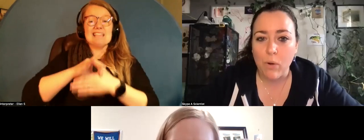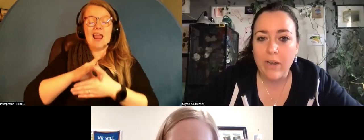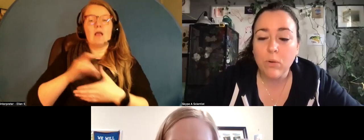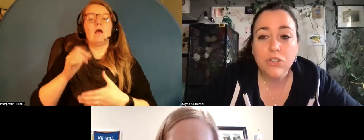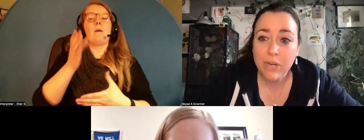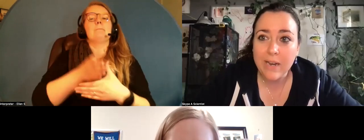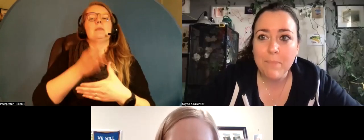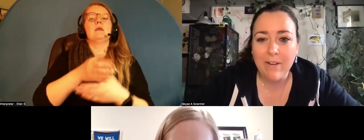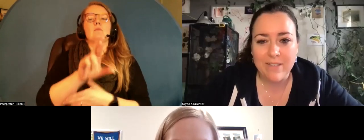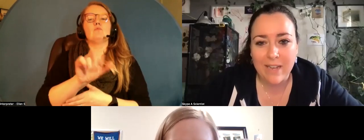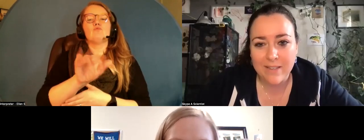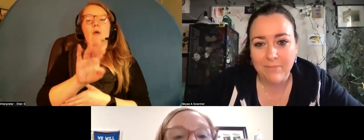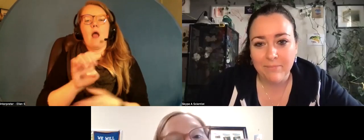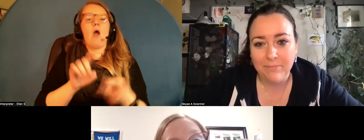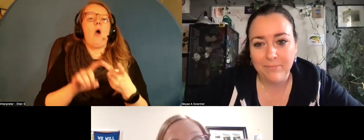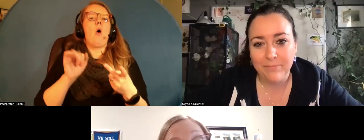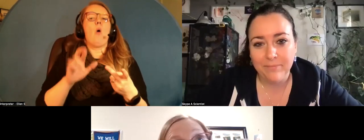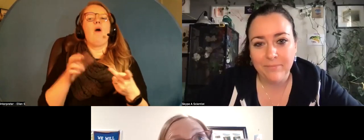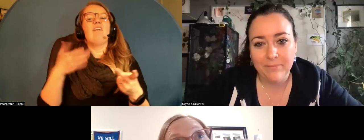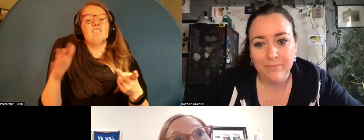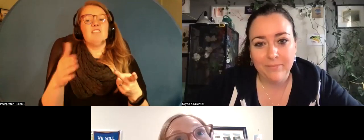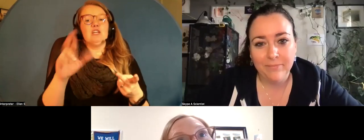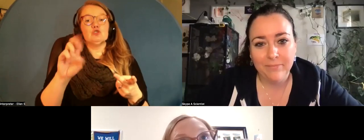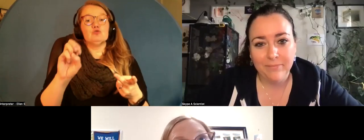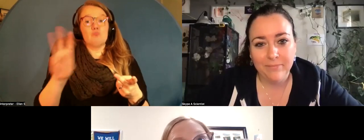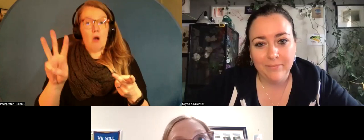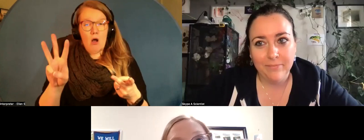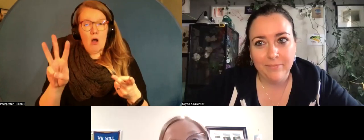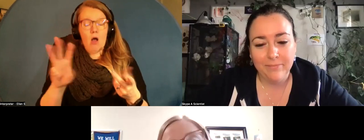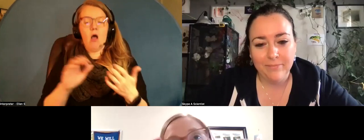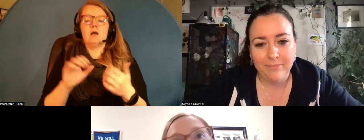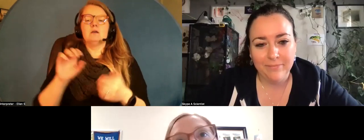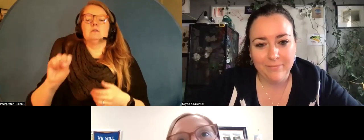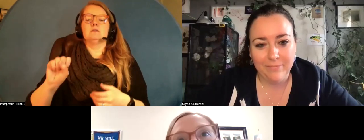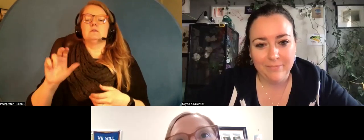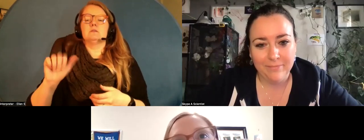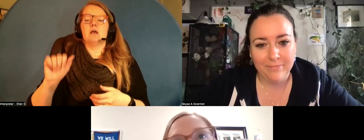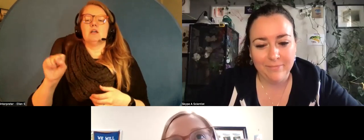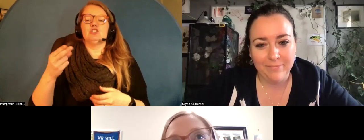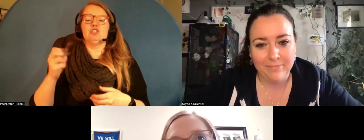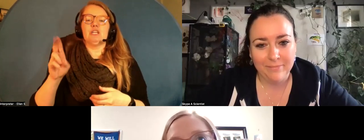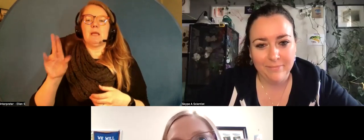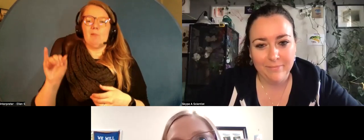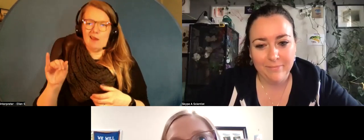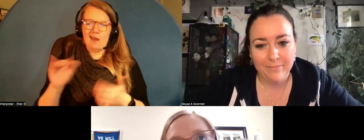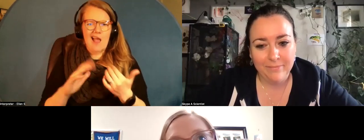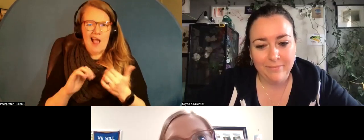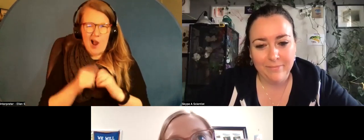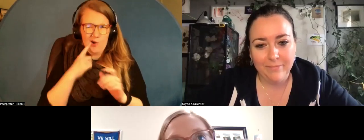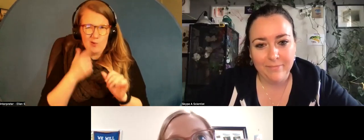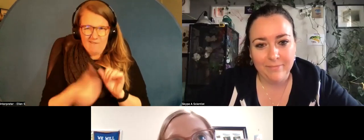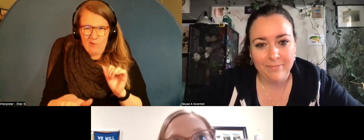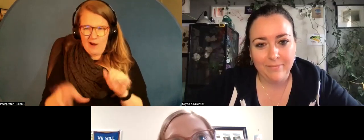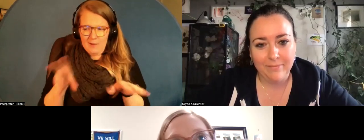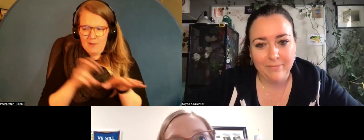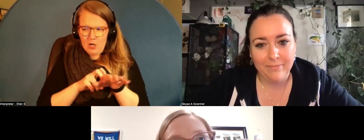you avoid or treat parasites? Okay, wonderful question. The thing about transmission